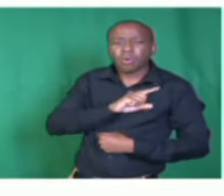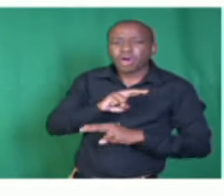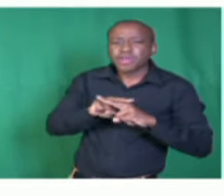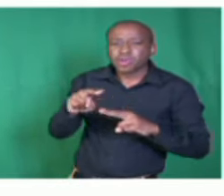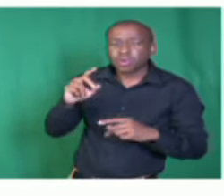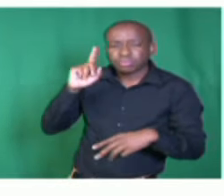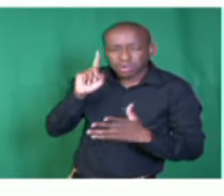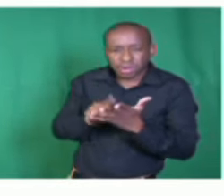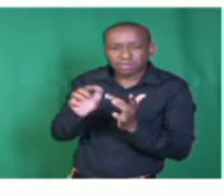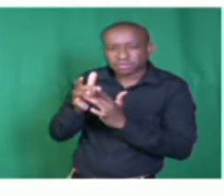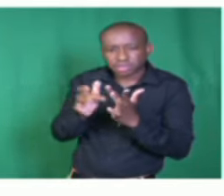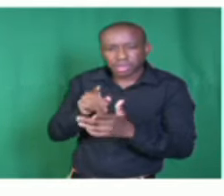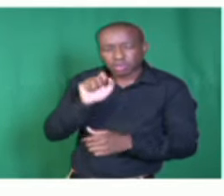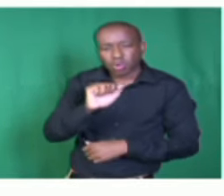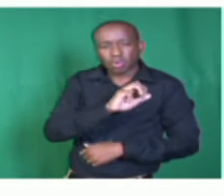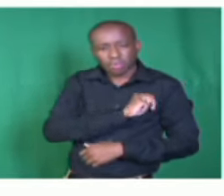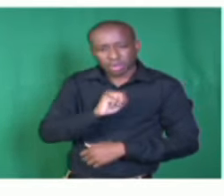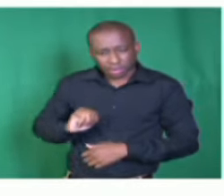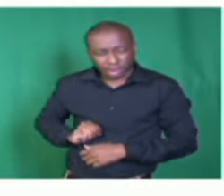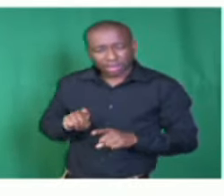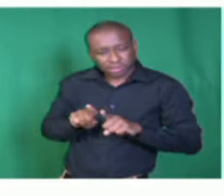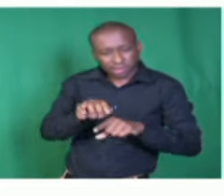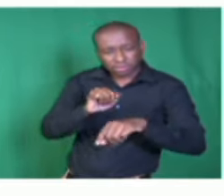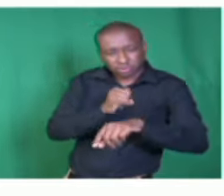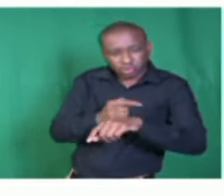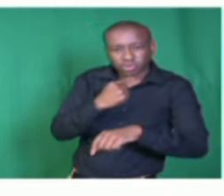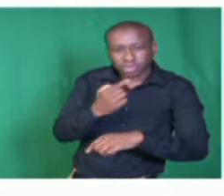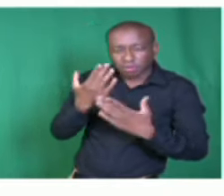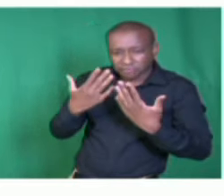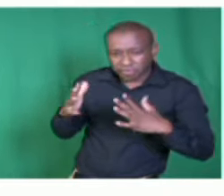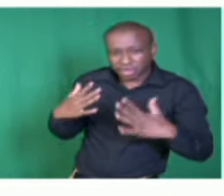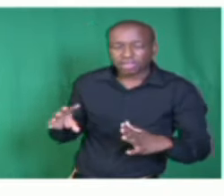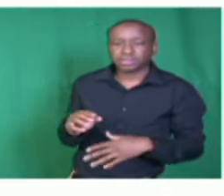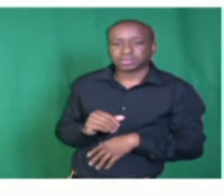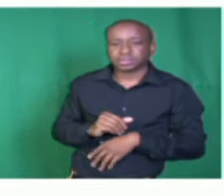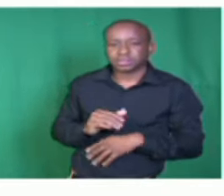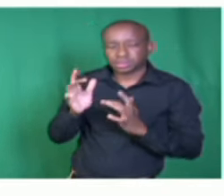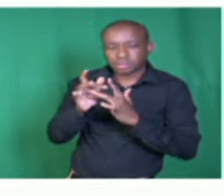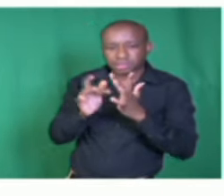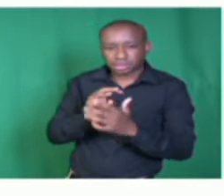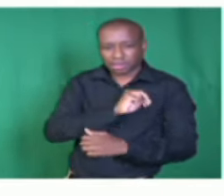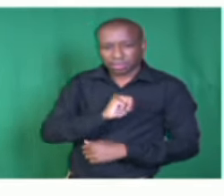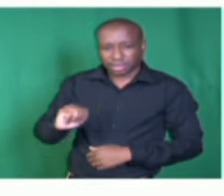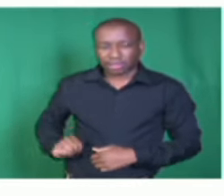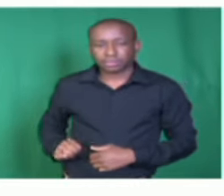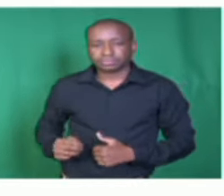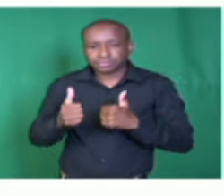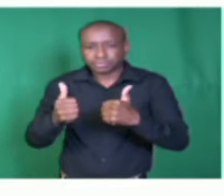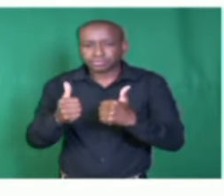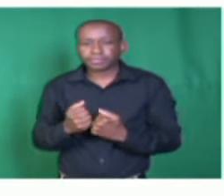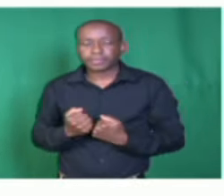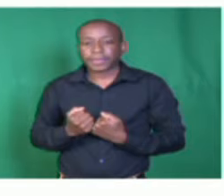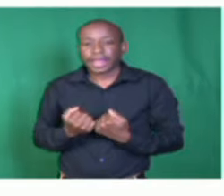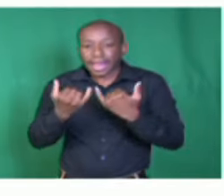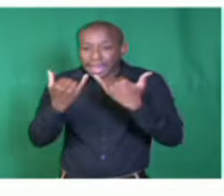Jesus is the Messiah? Because John the Baptist talked about Jesus Christ as the Messiah, the coming of the Messiah. You